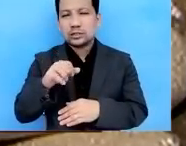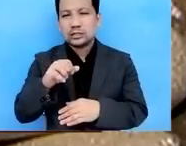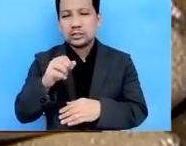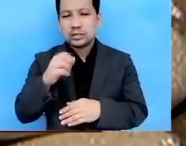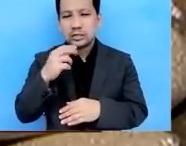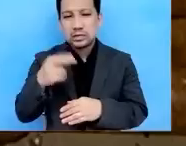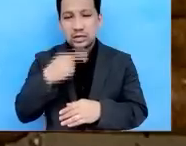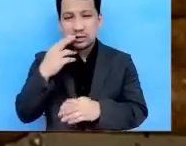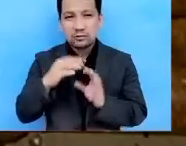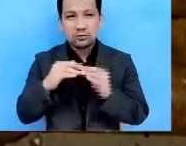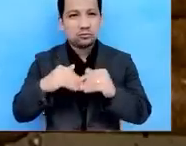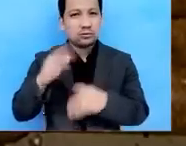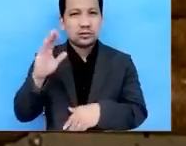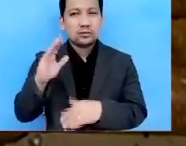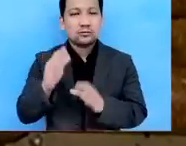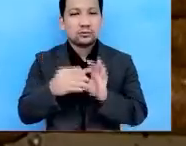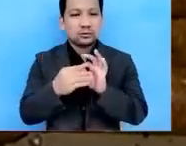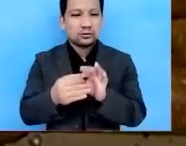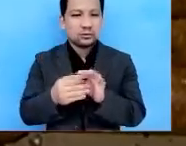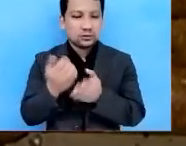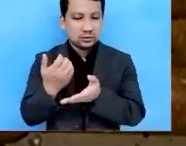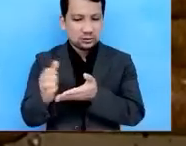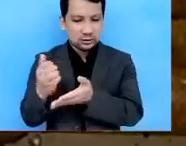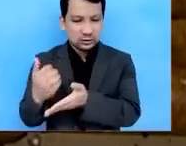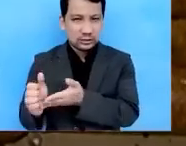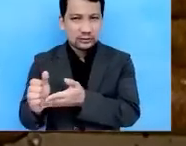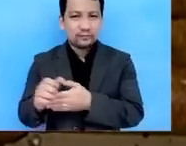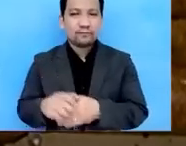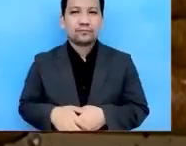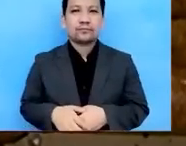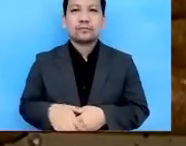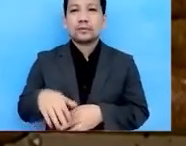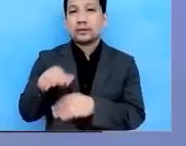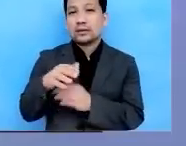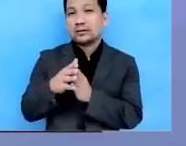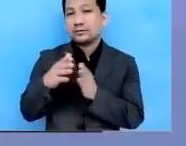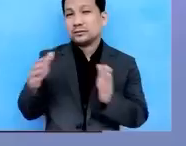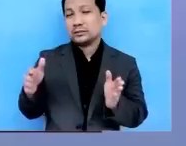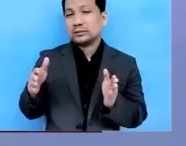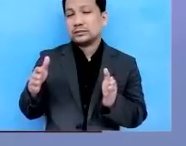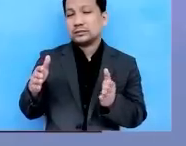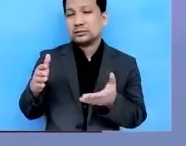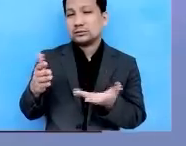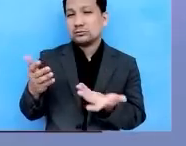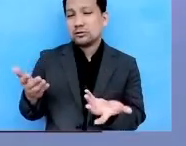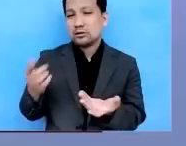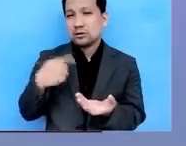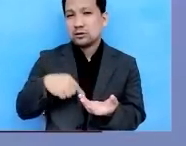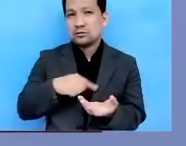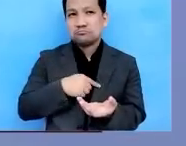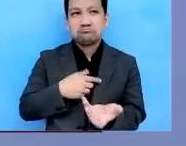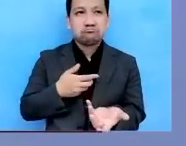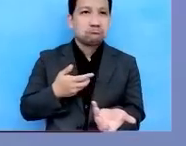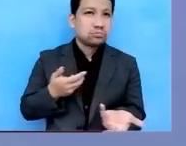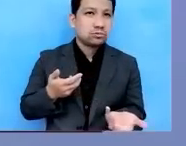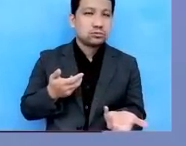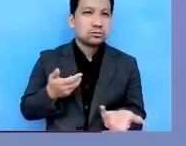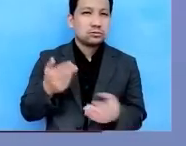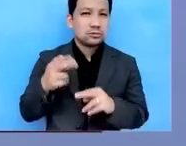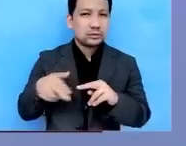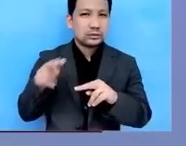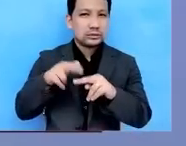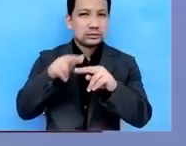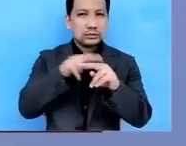lalo tataas ang gastusin para dito. It will be a big jump in cost. That is about an increase for us